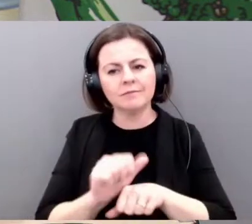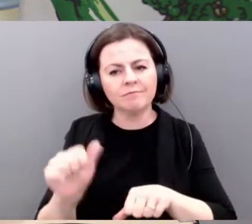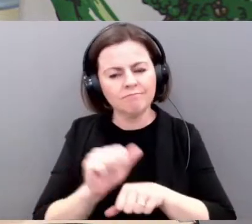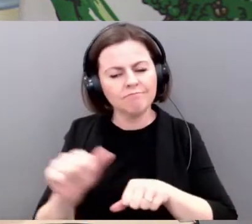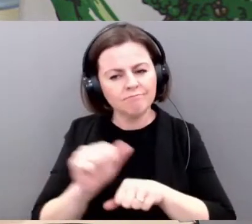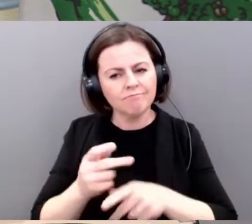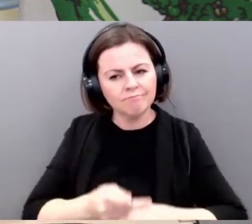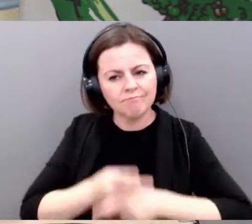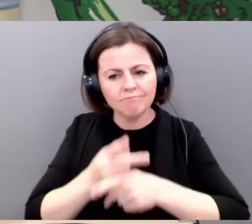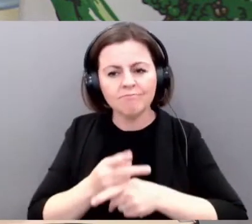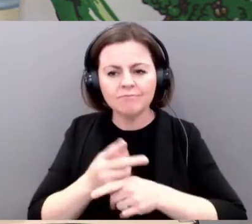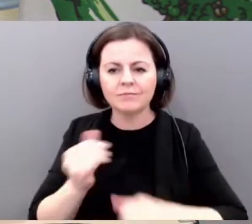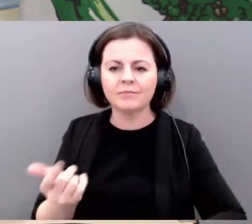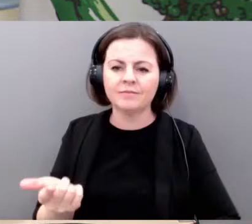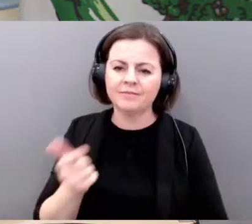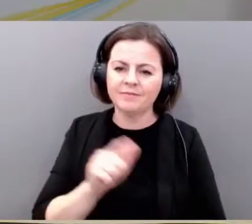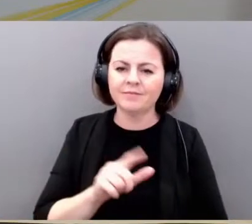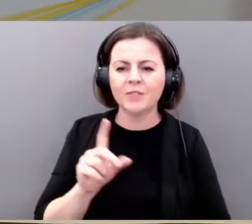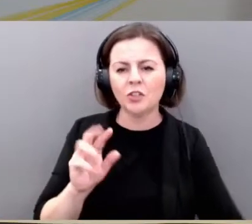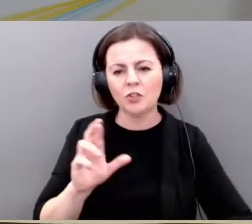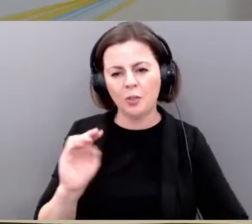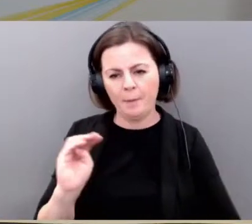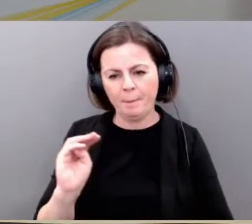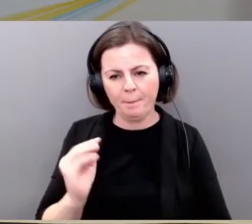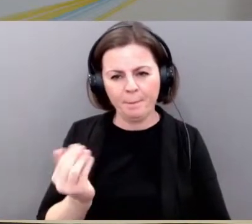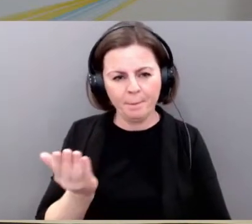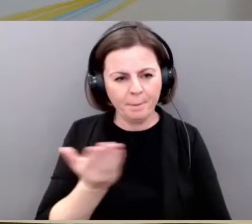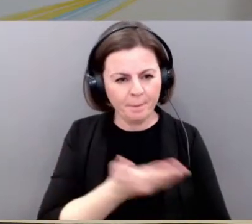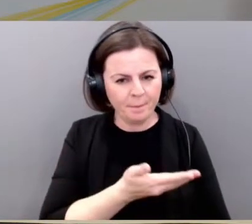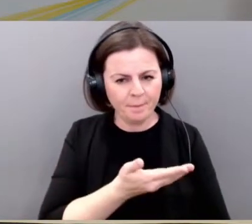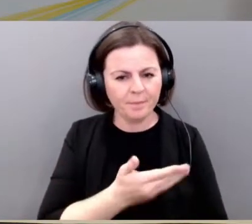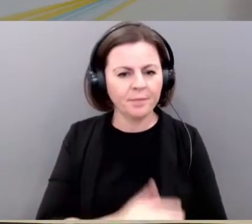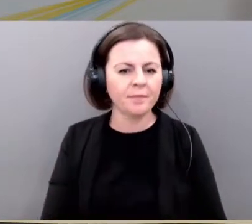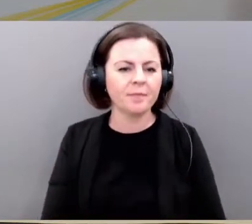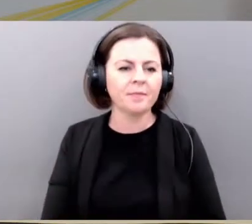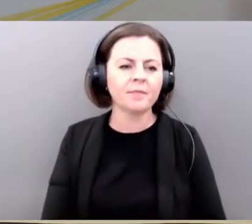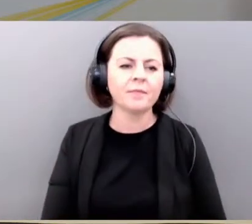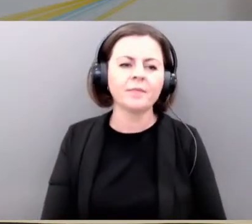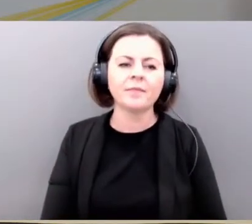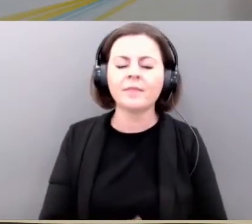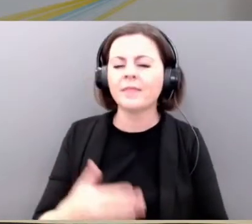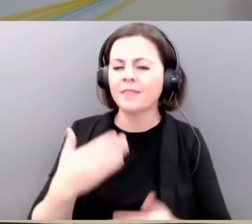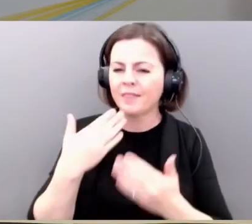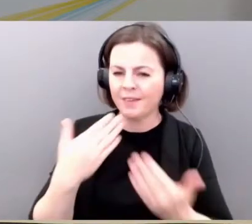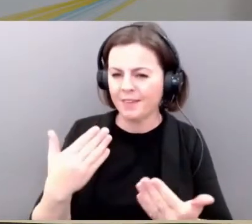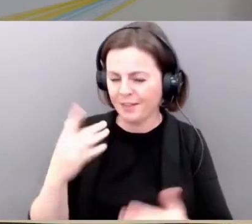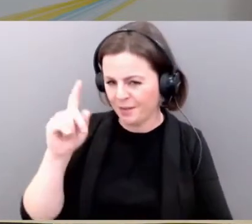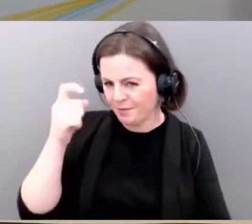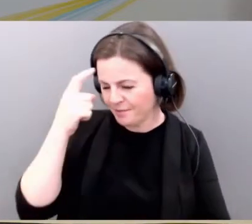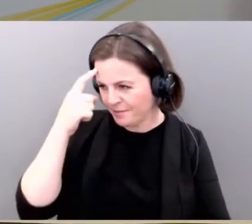and for her update. Thank you, Premier. Good morning.